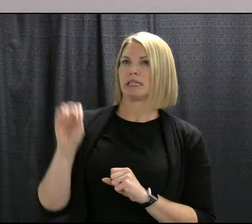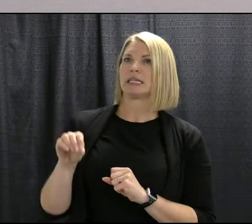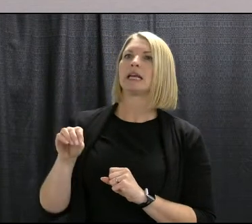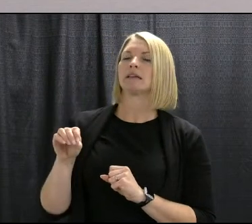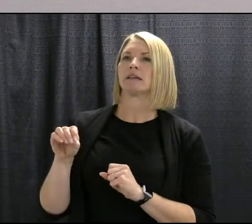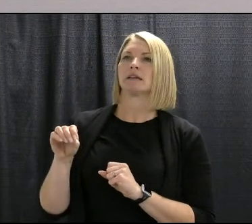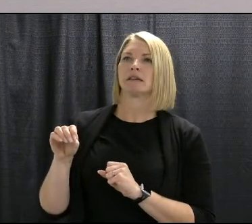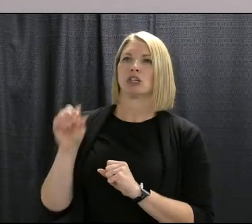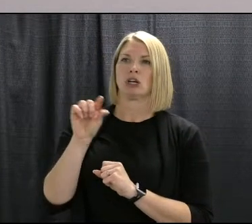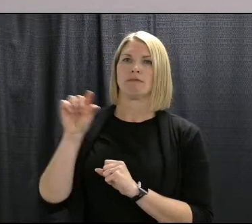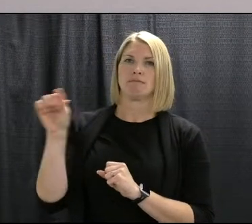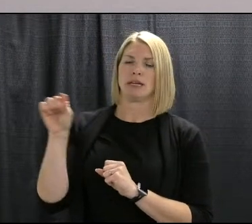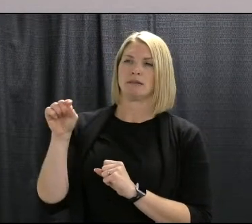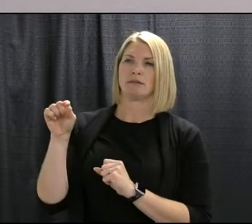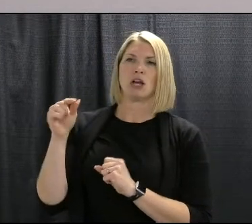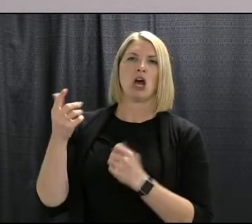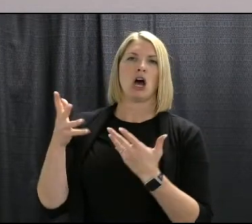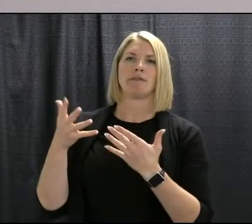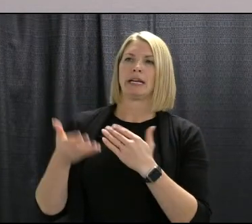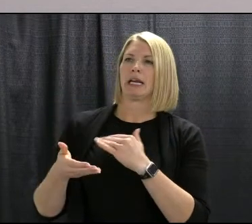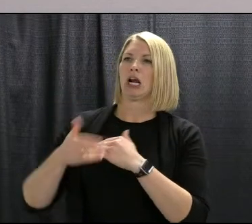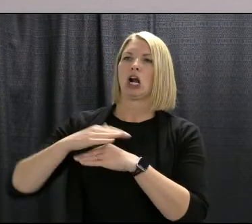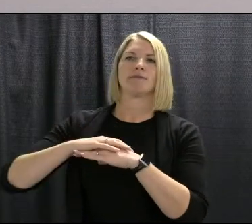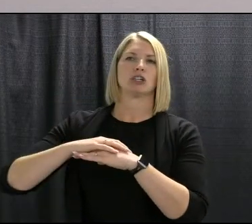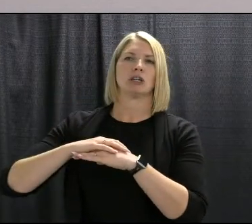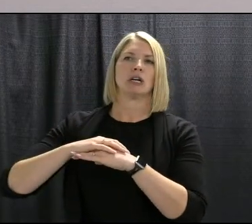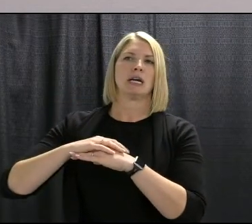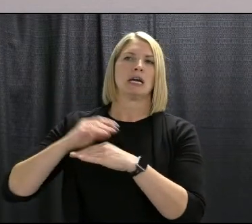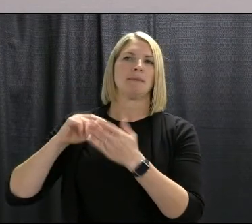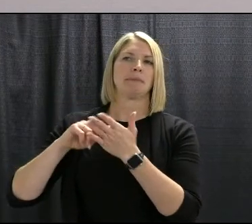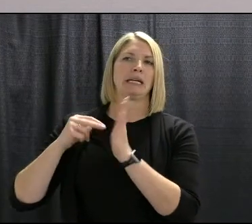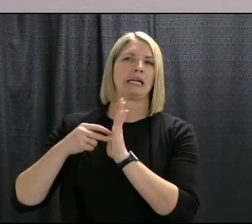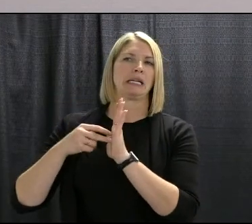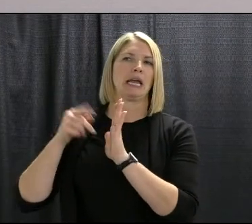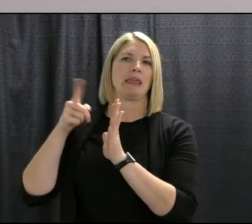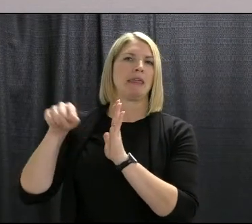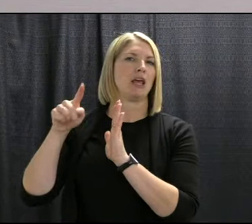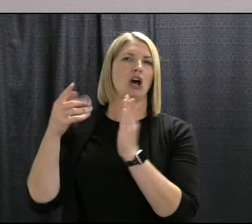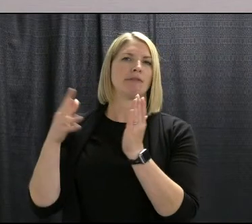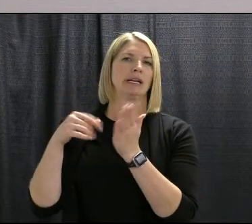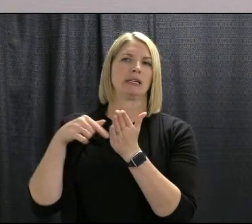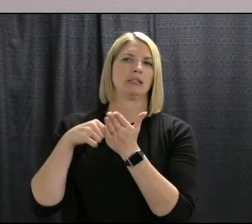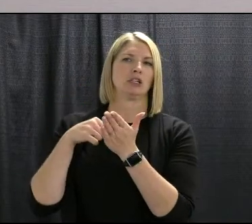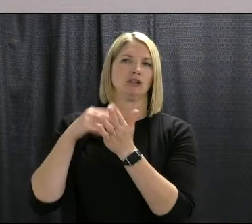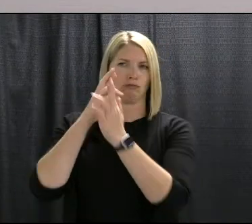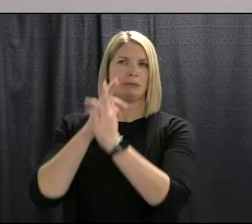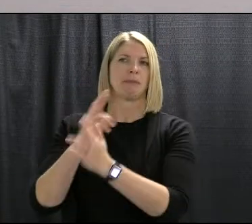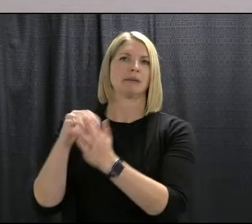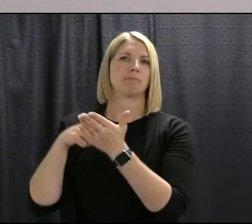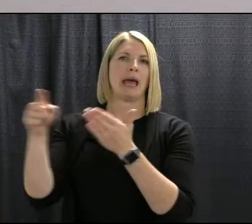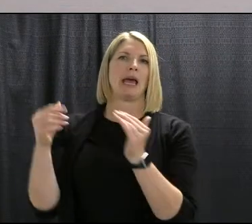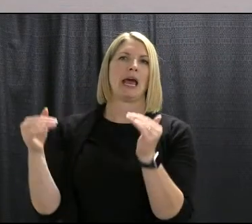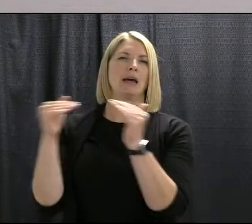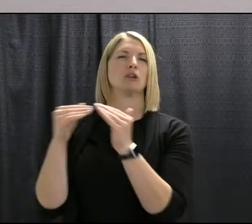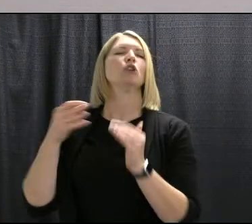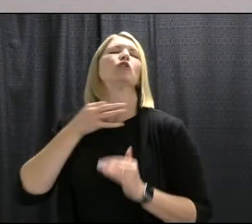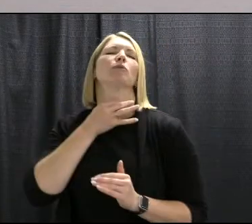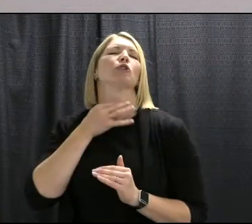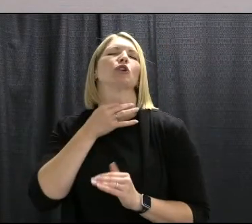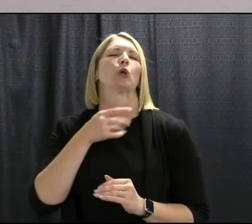other legislation already, which ensures that they have pay equity. So how many people will actually possibly be affected by